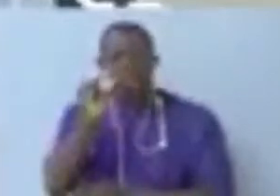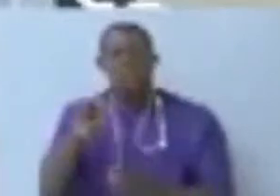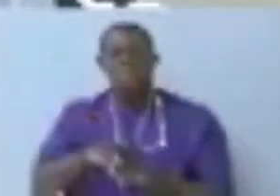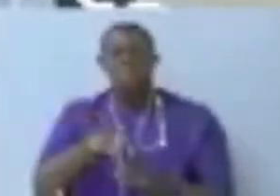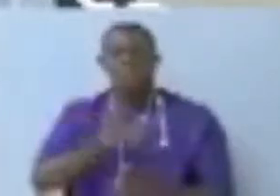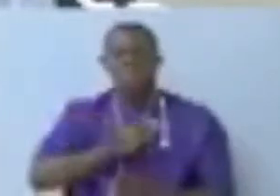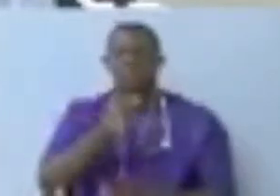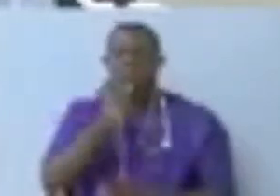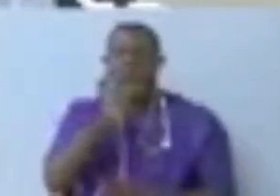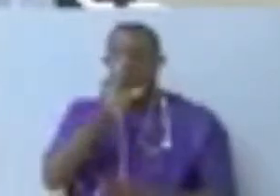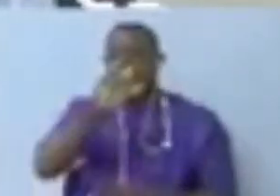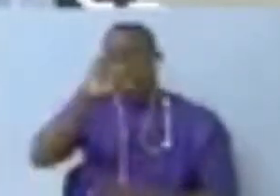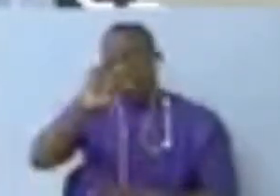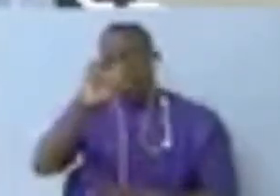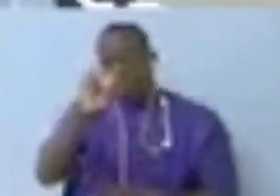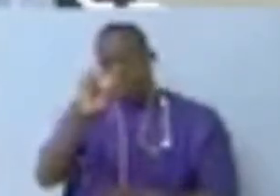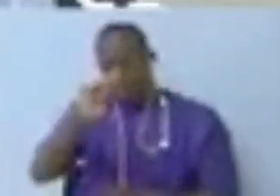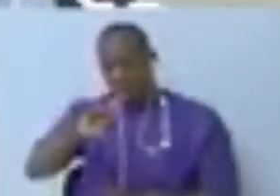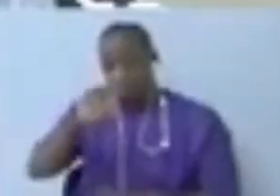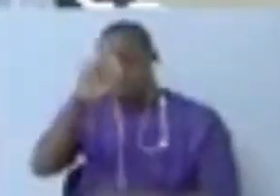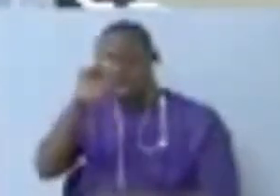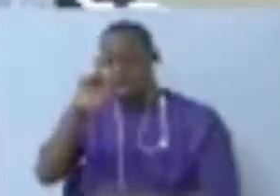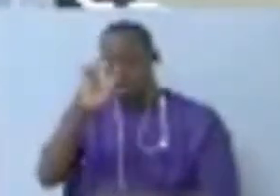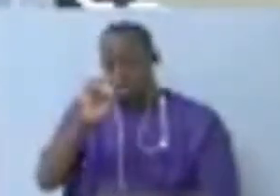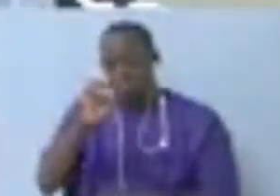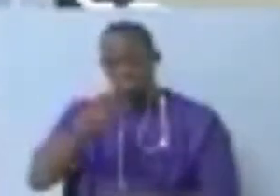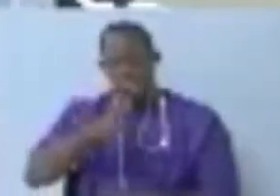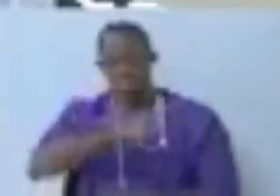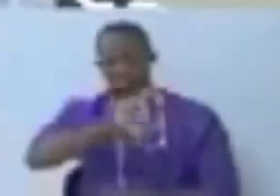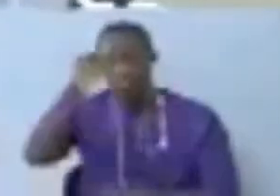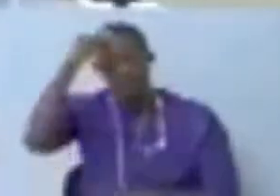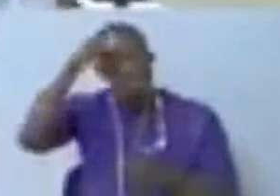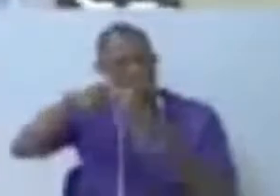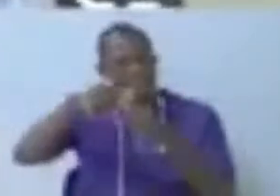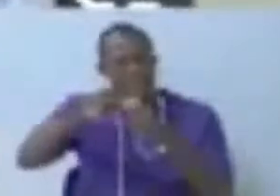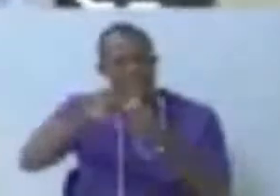He said Sonko. I cannot recall the name.